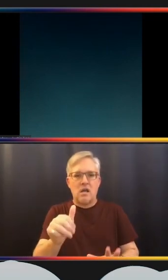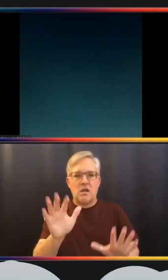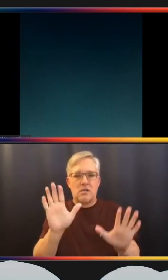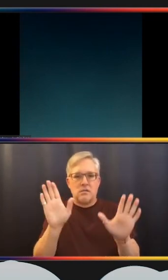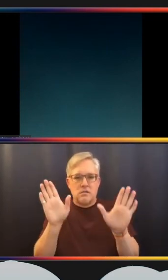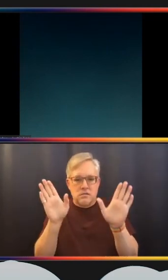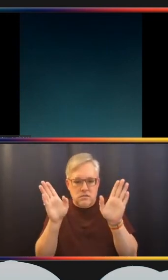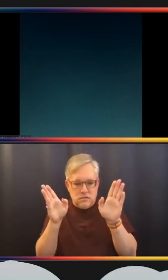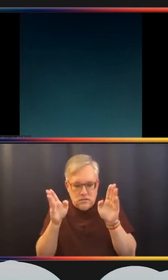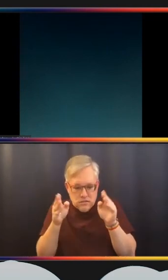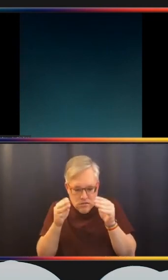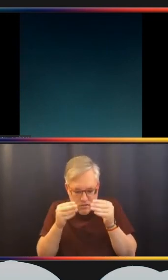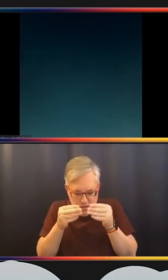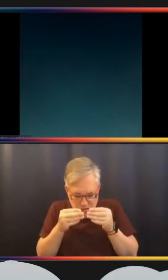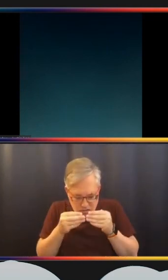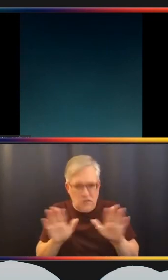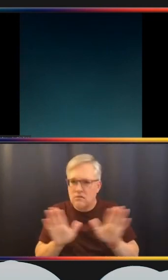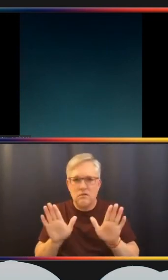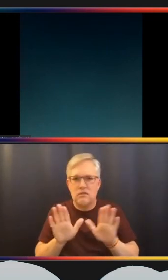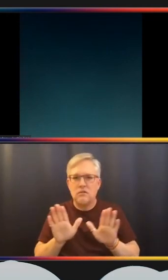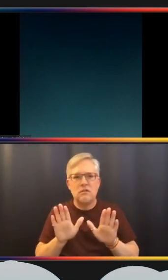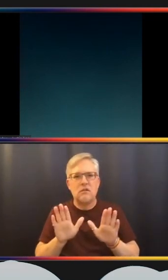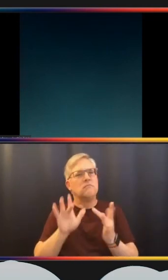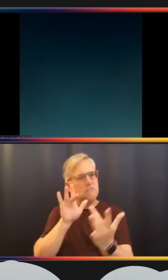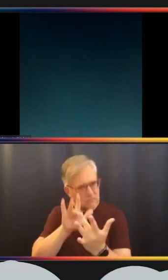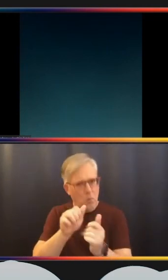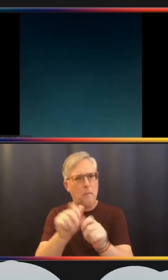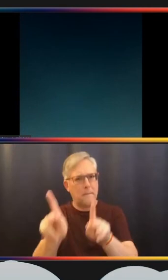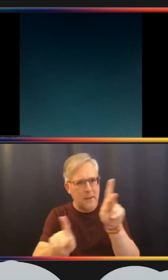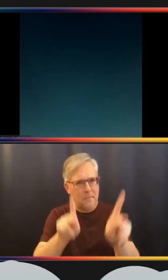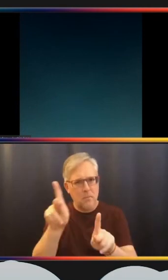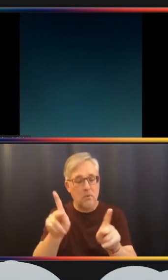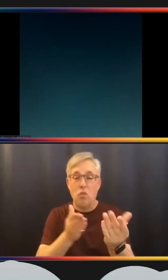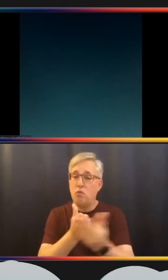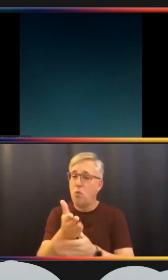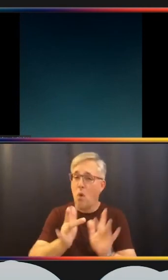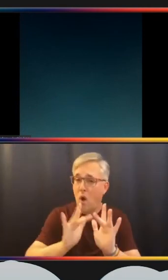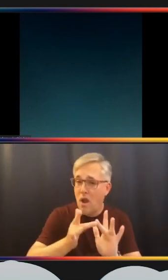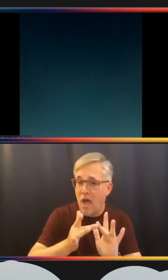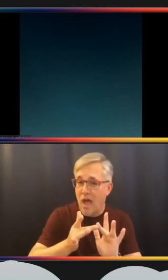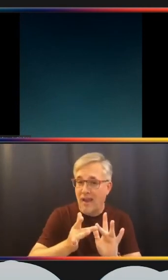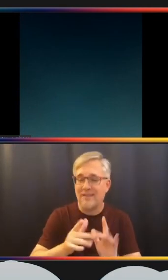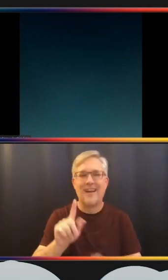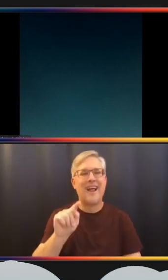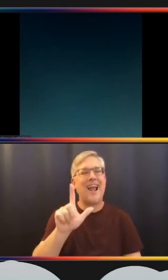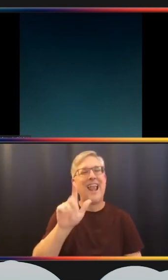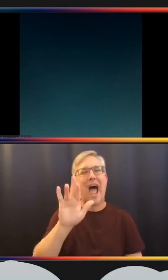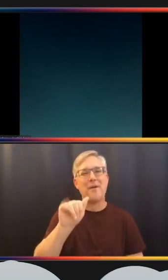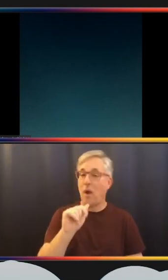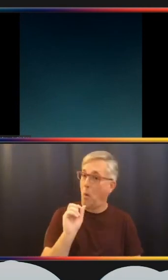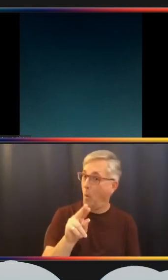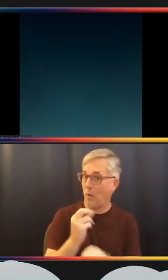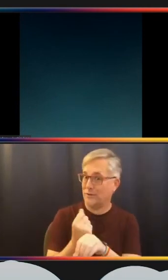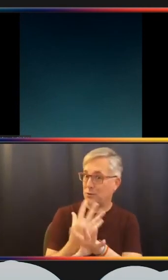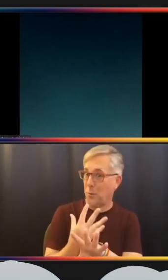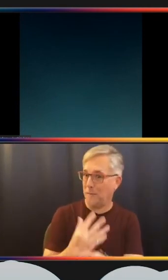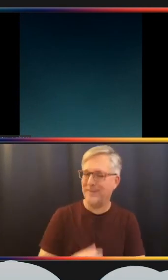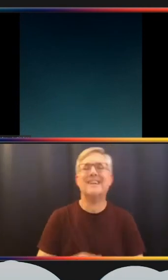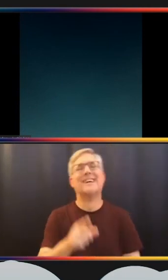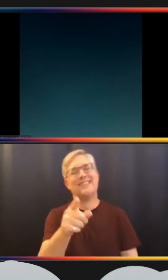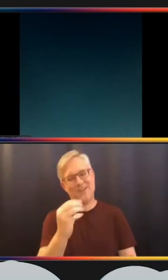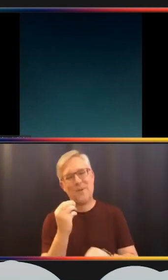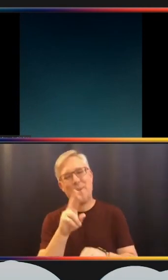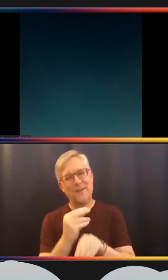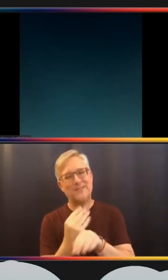it's online. Yeah, or Zoom. Or Zoom. How many Zoom meetings have you had to do